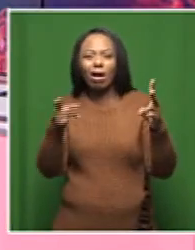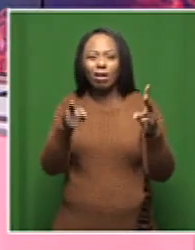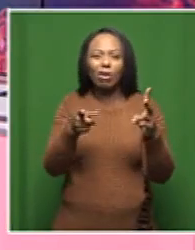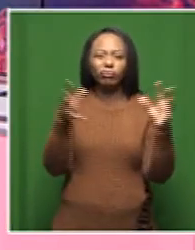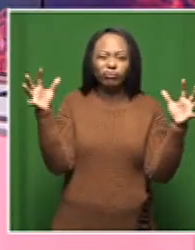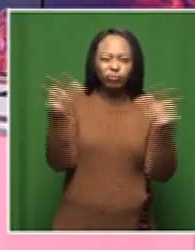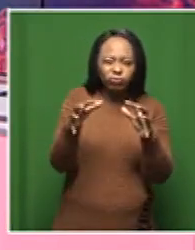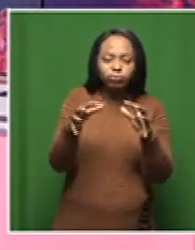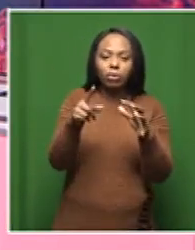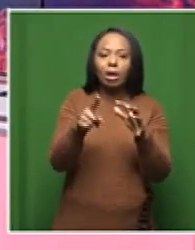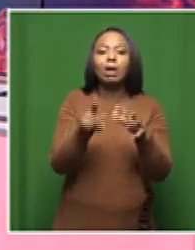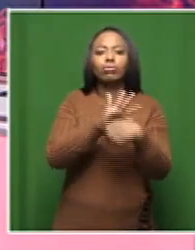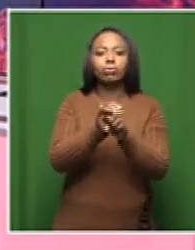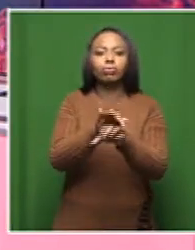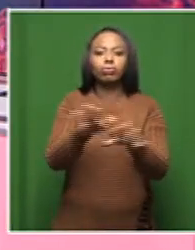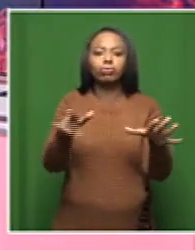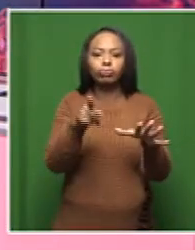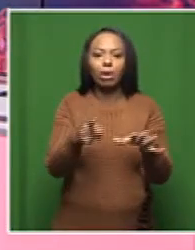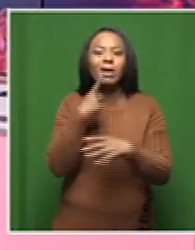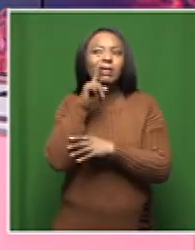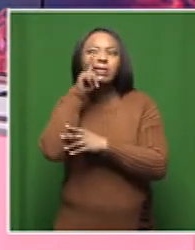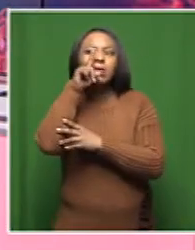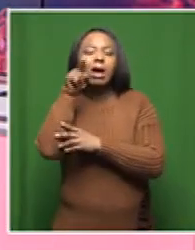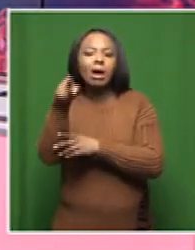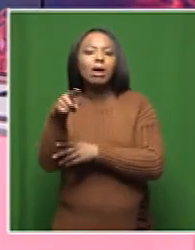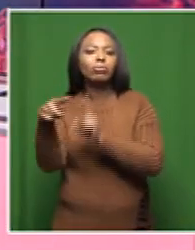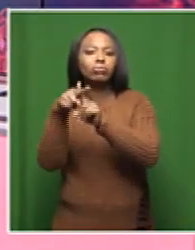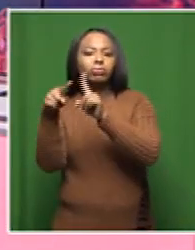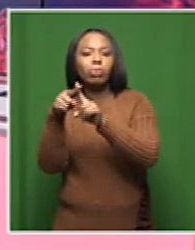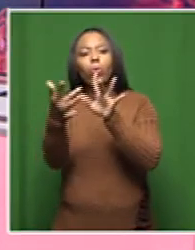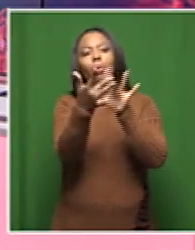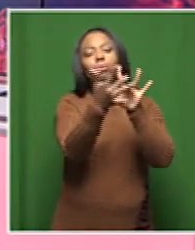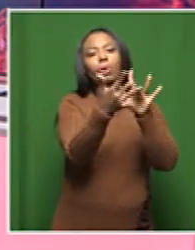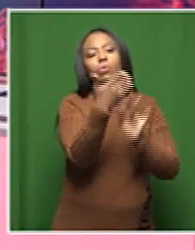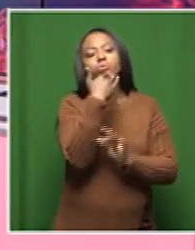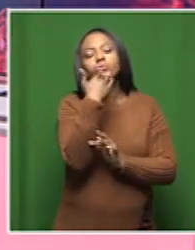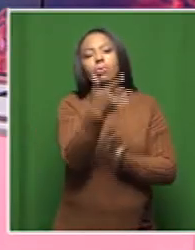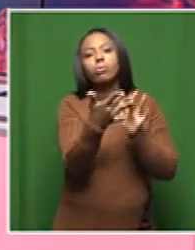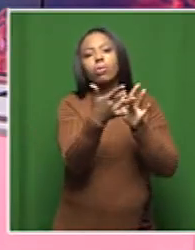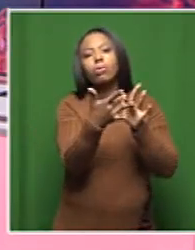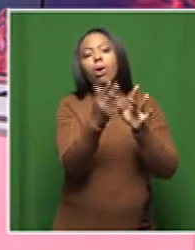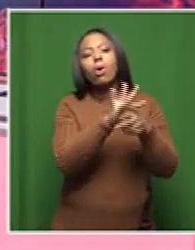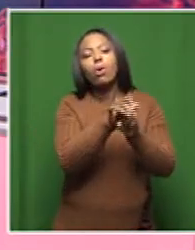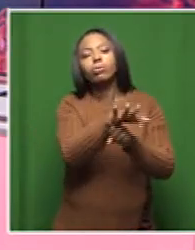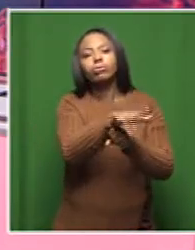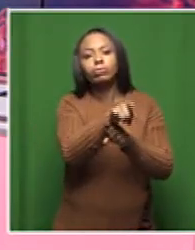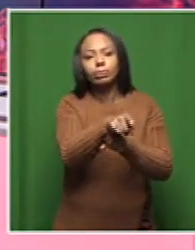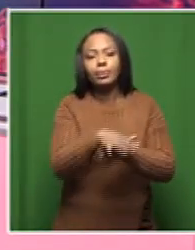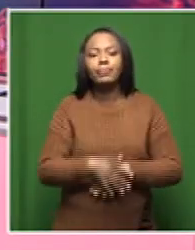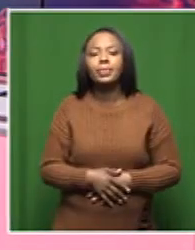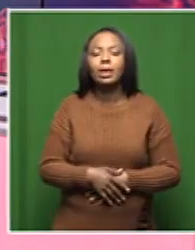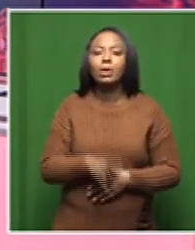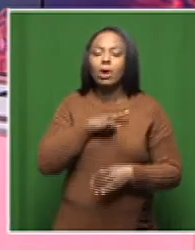have increased testing and contact tracing to contain the situation and limit further spread. The Free State Province